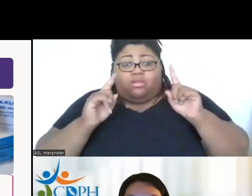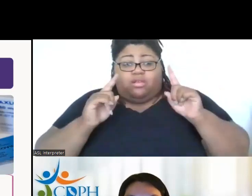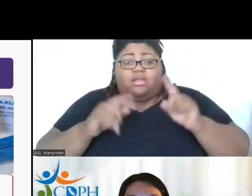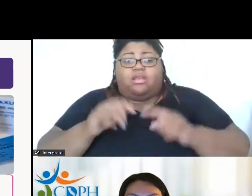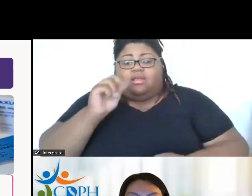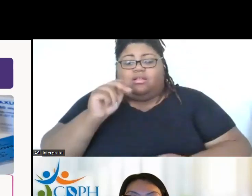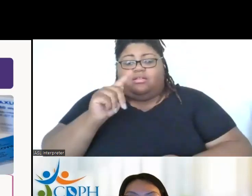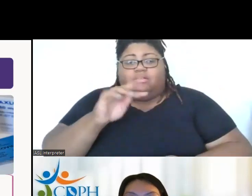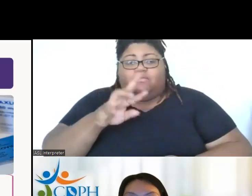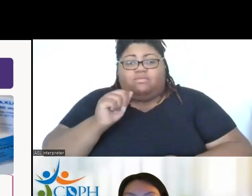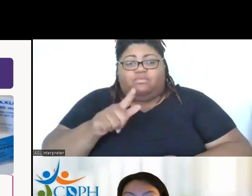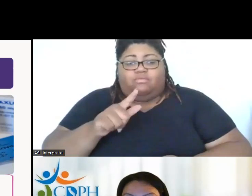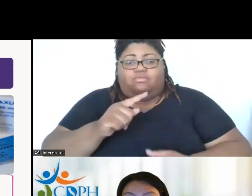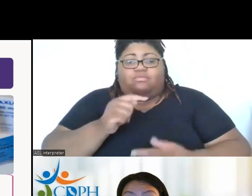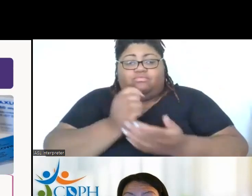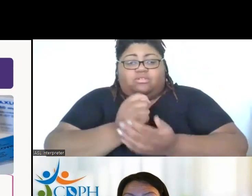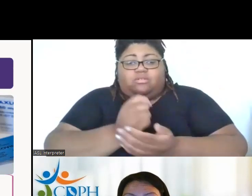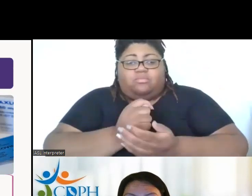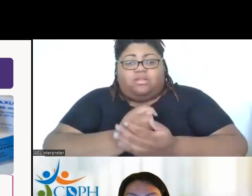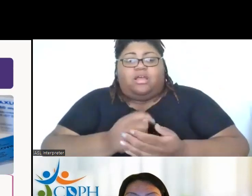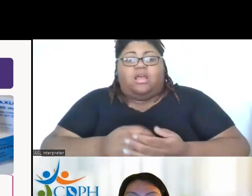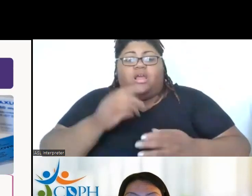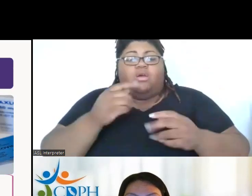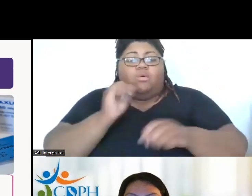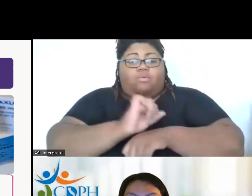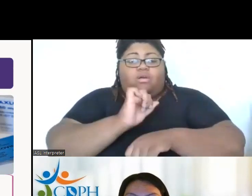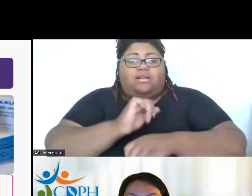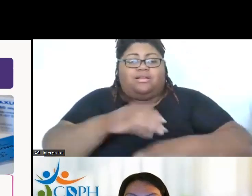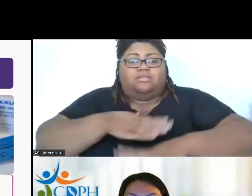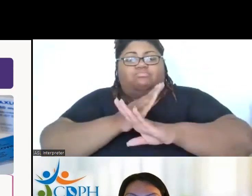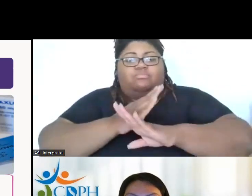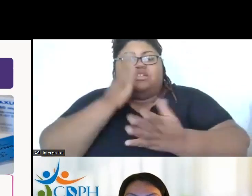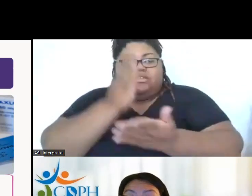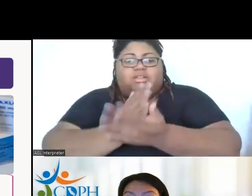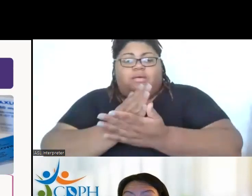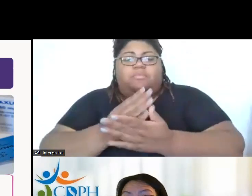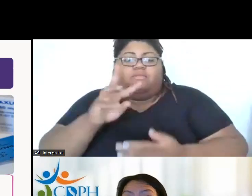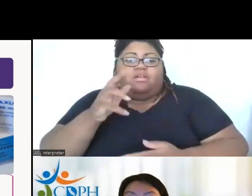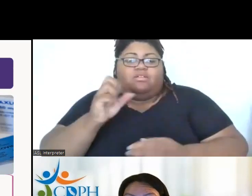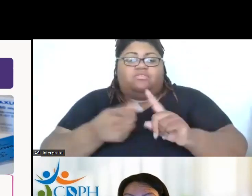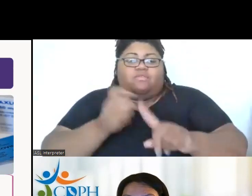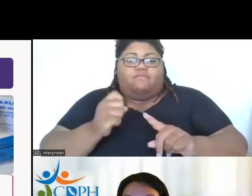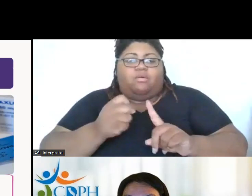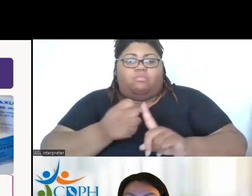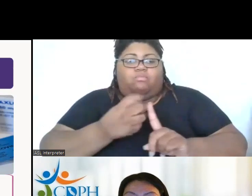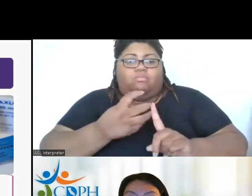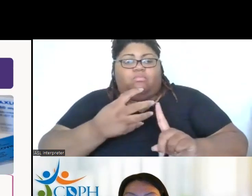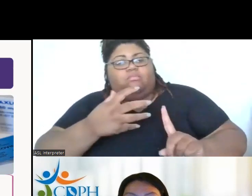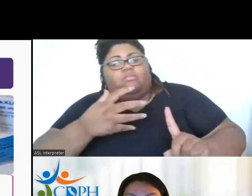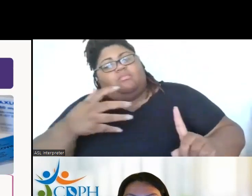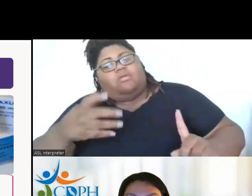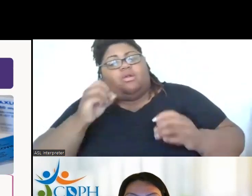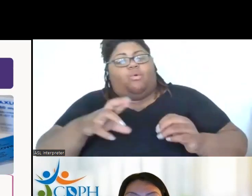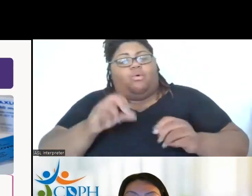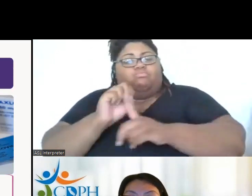in your body. I'll also mention rebound, because a lot of folks have mentioned that was a reason why they didn't want to